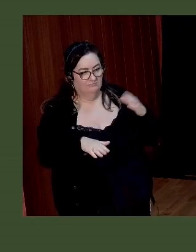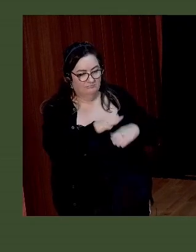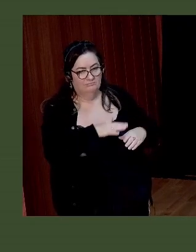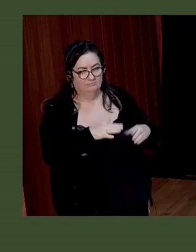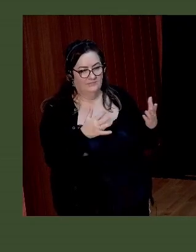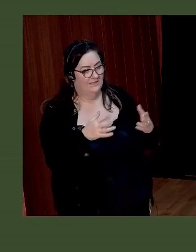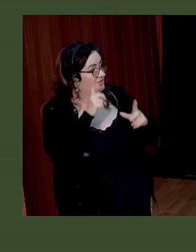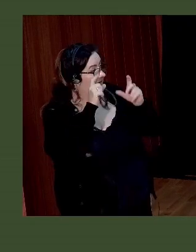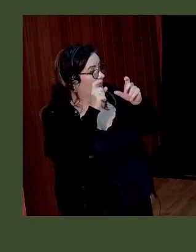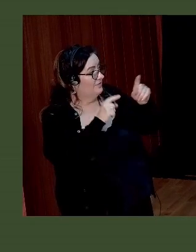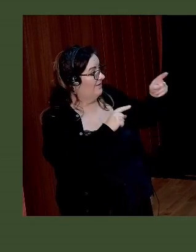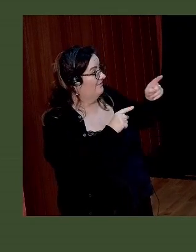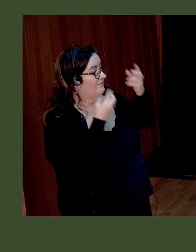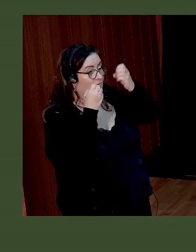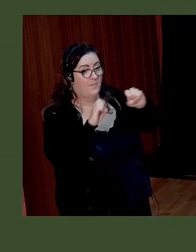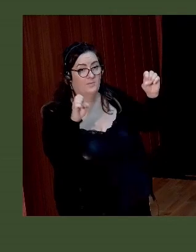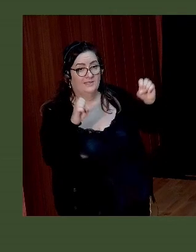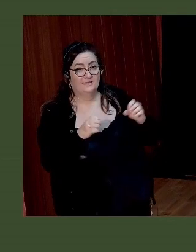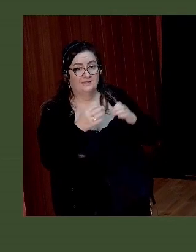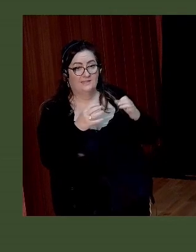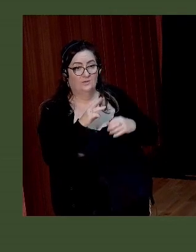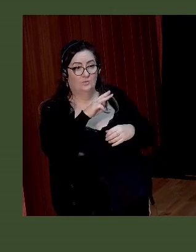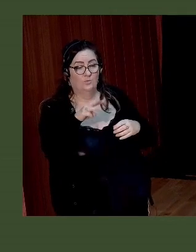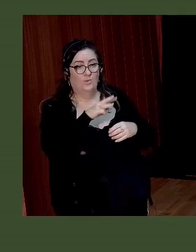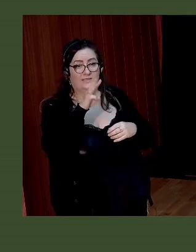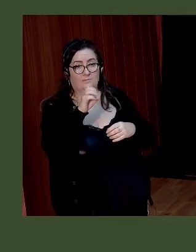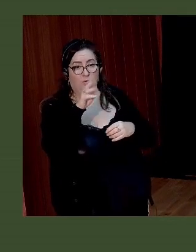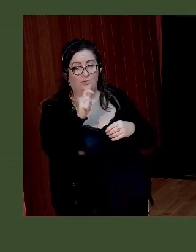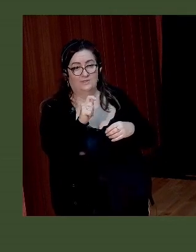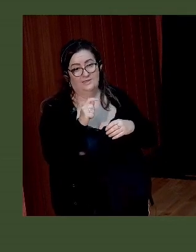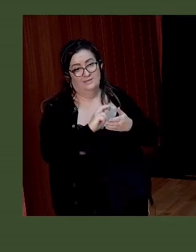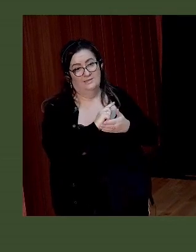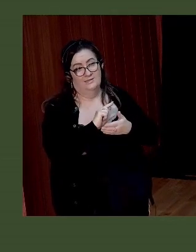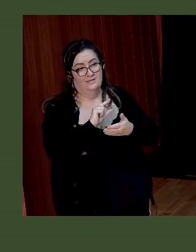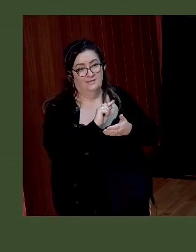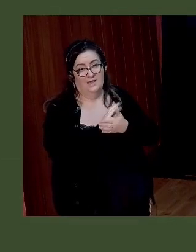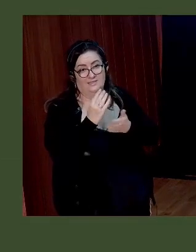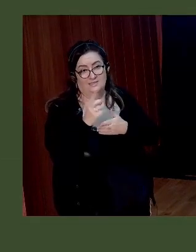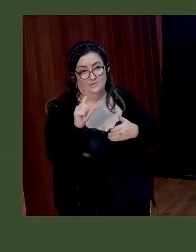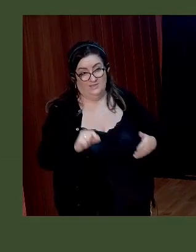spoken. This is a photograph of a Republican court sitting in Westport in the summer of 1920.